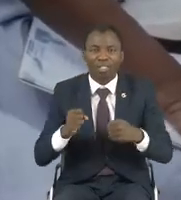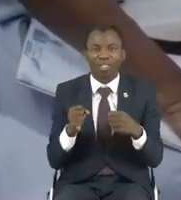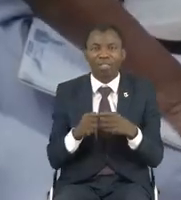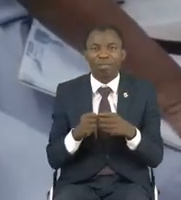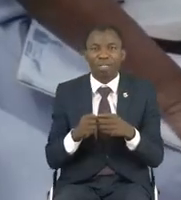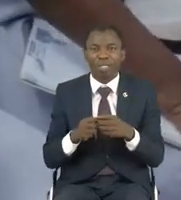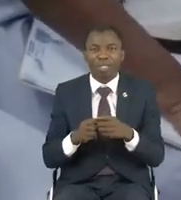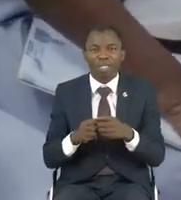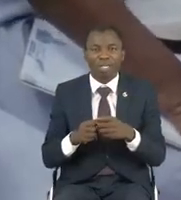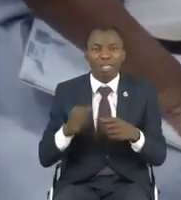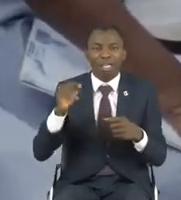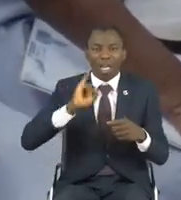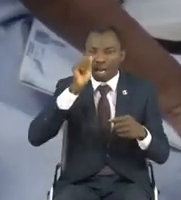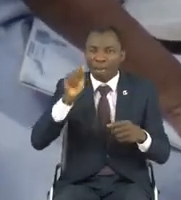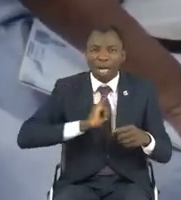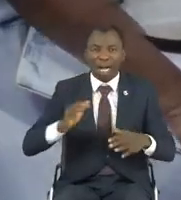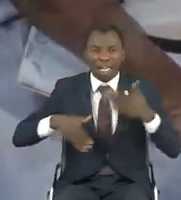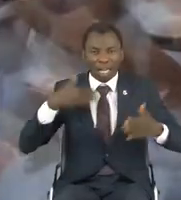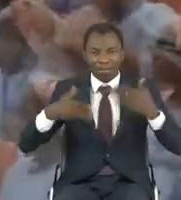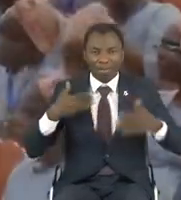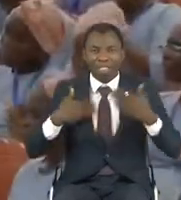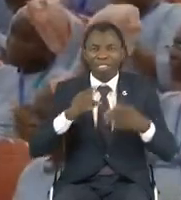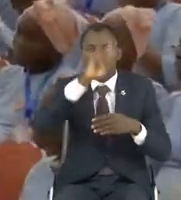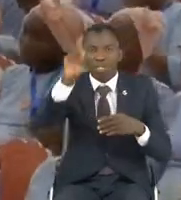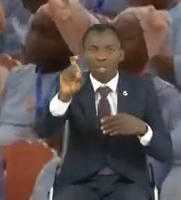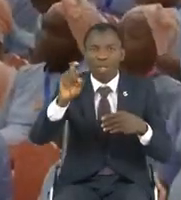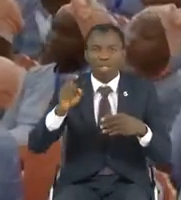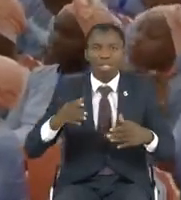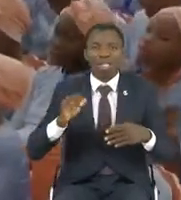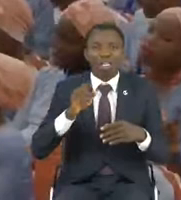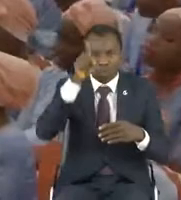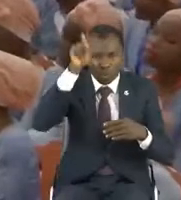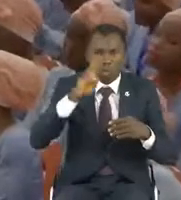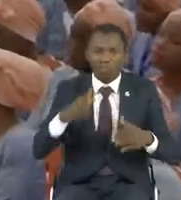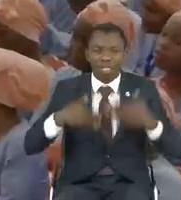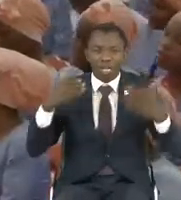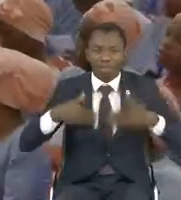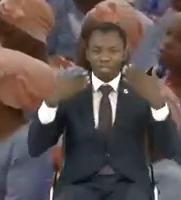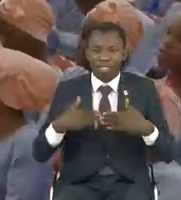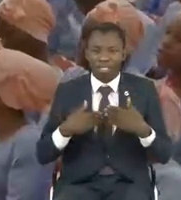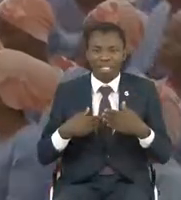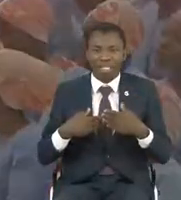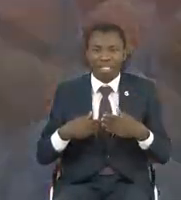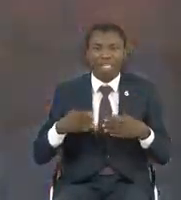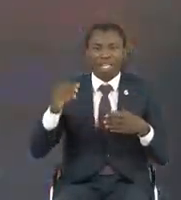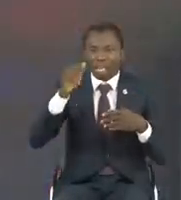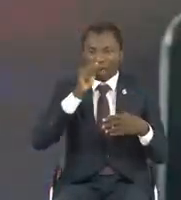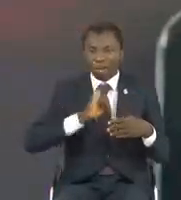Yes. Am I happy? Yes. I'm your father now. You must be happy. Yes. Am I strong?